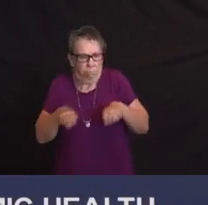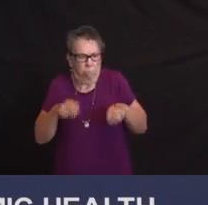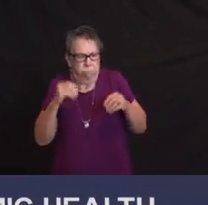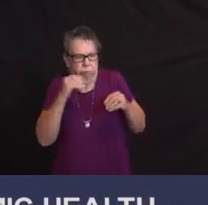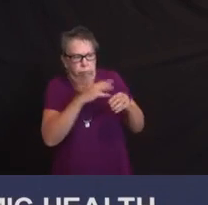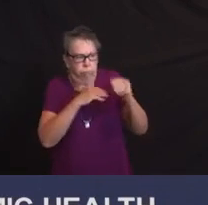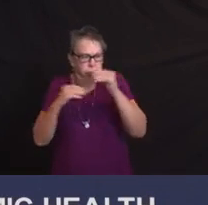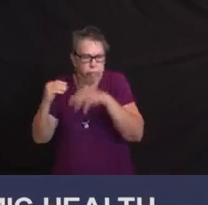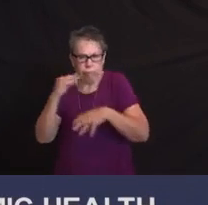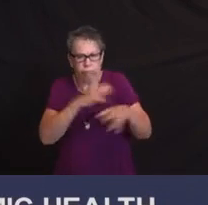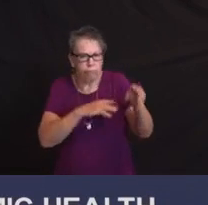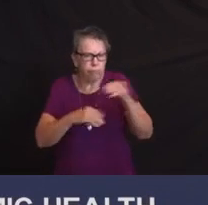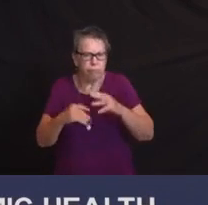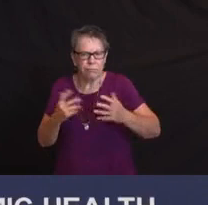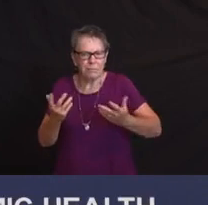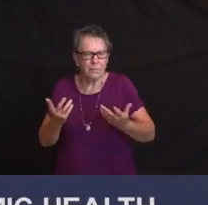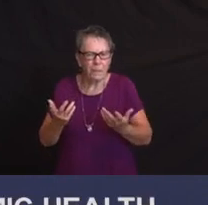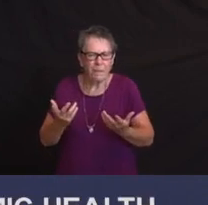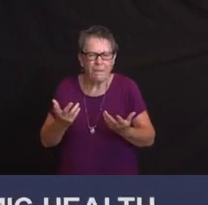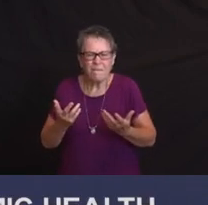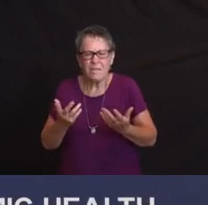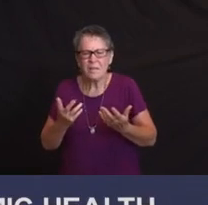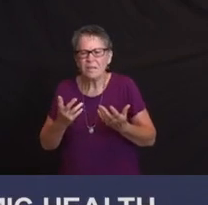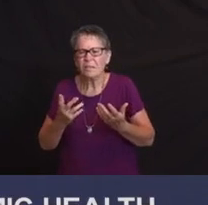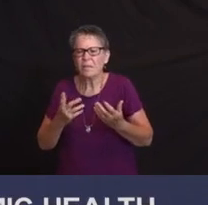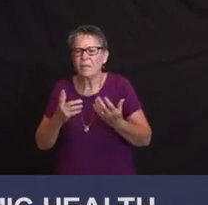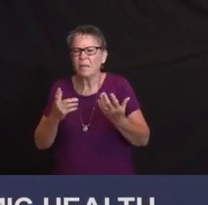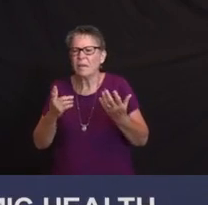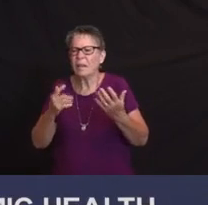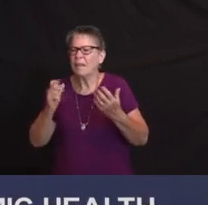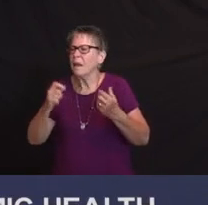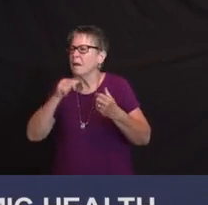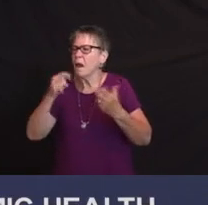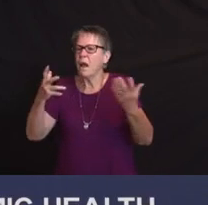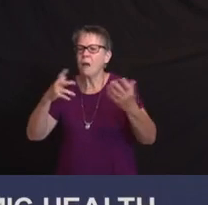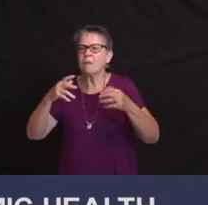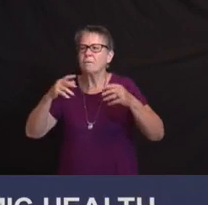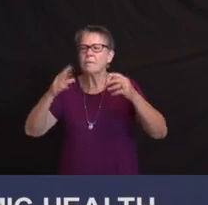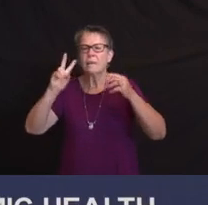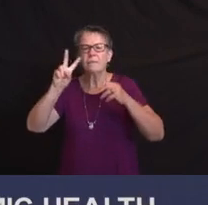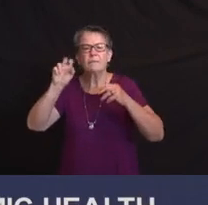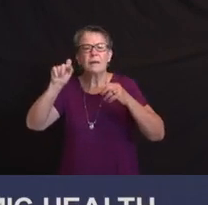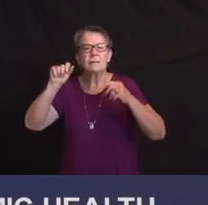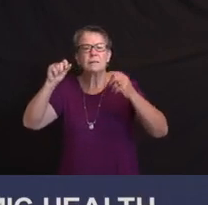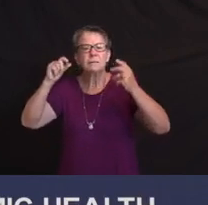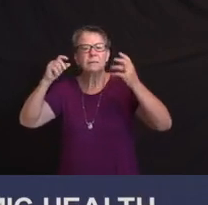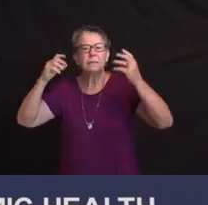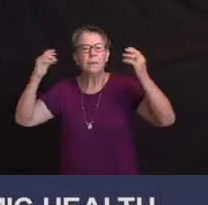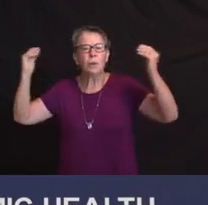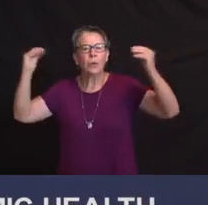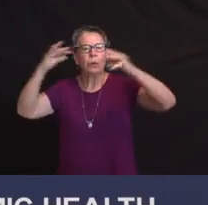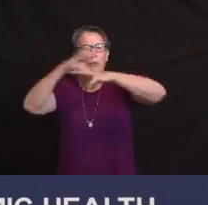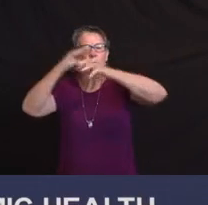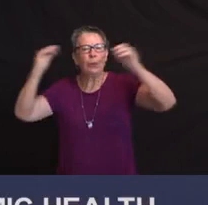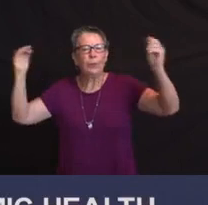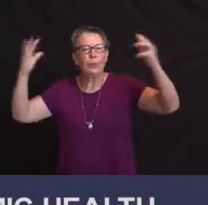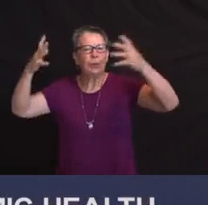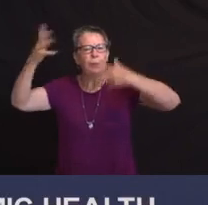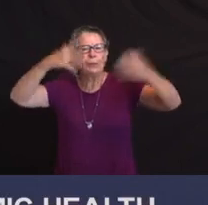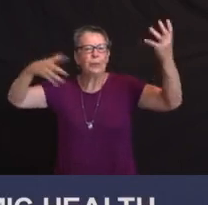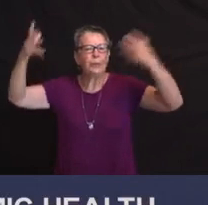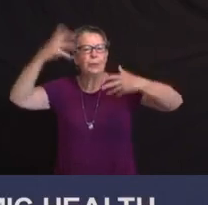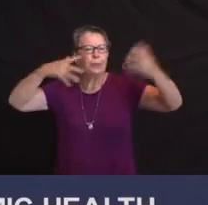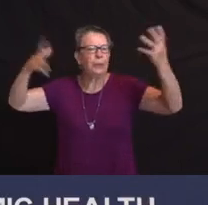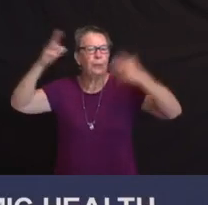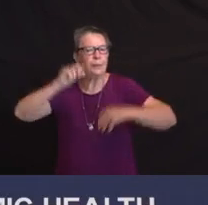who emailed this morning, was shocked that none of these venues are requiring vaccination status